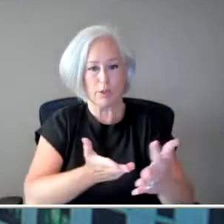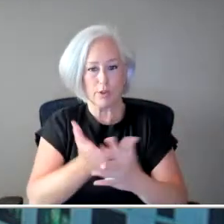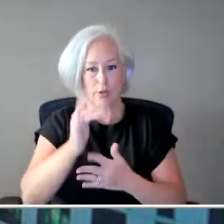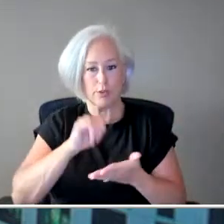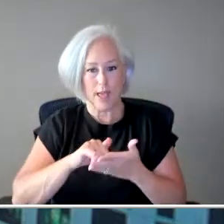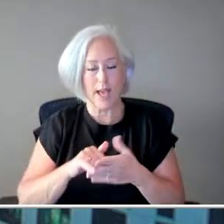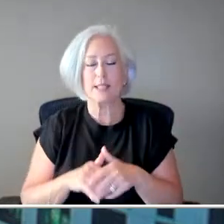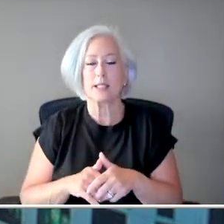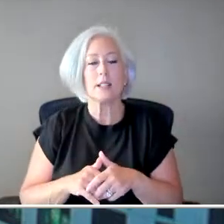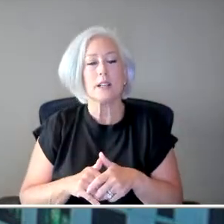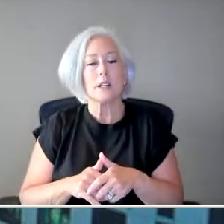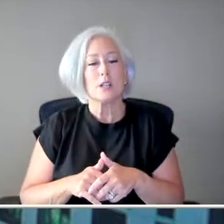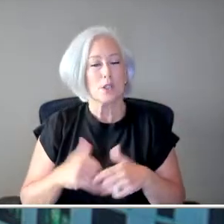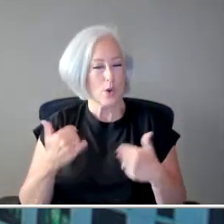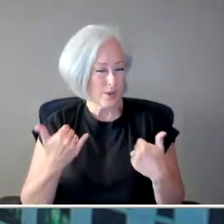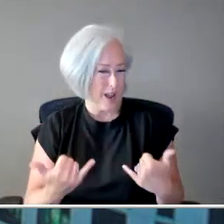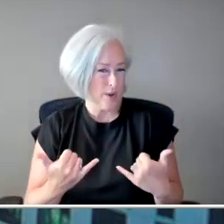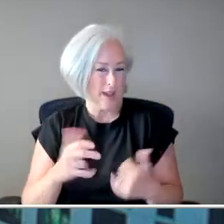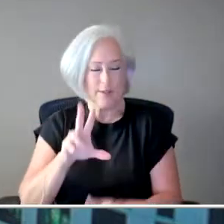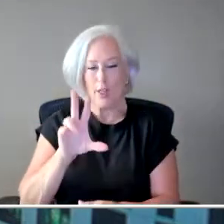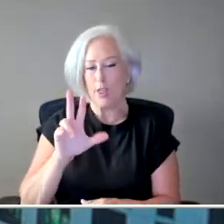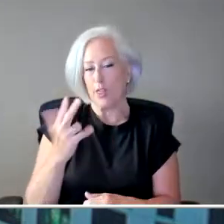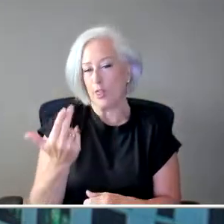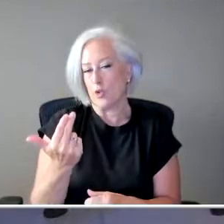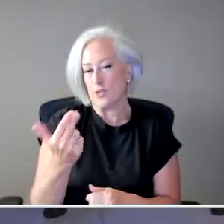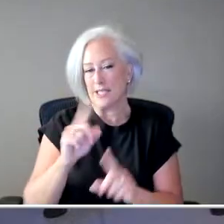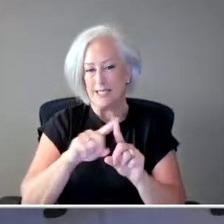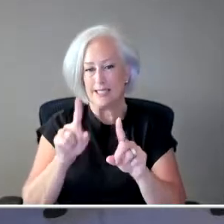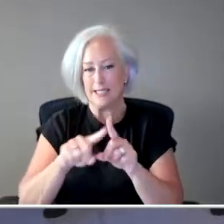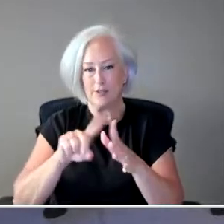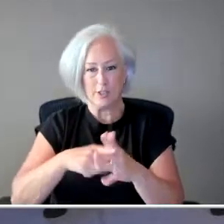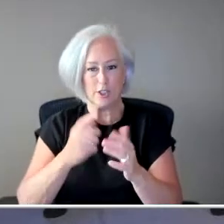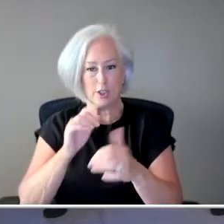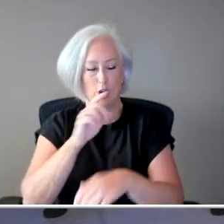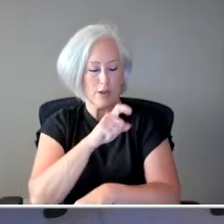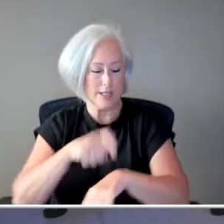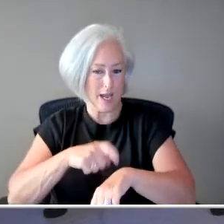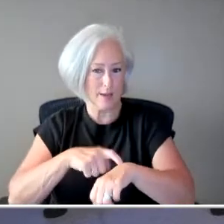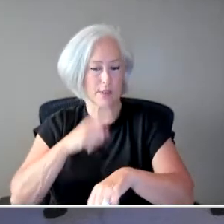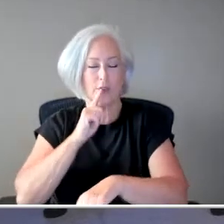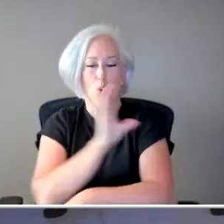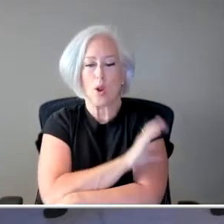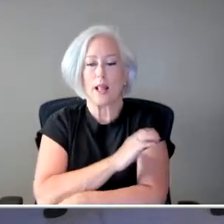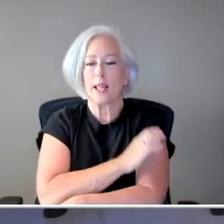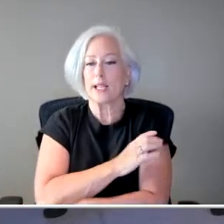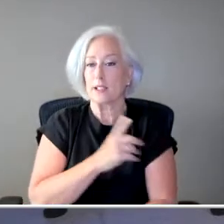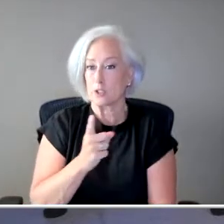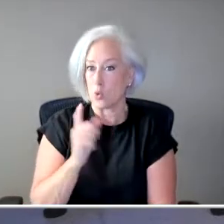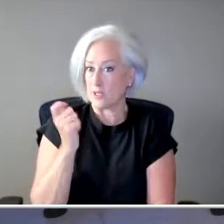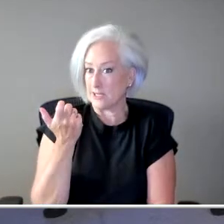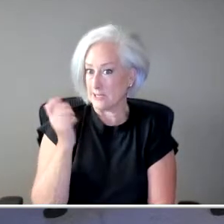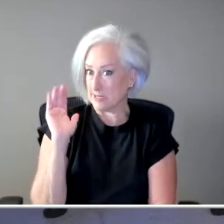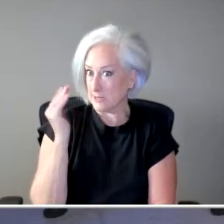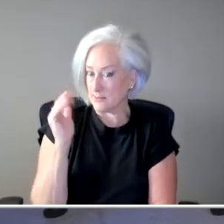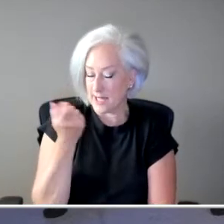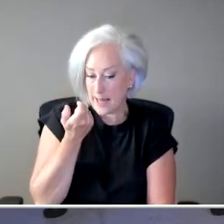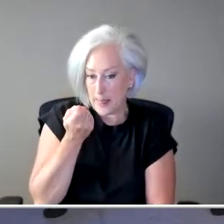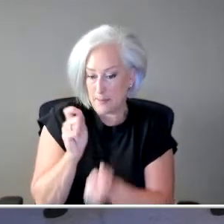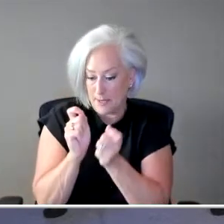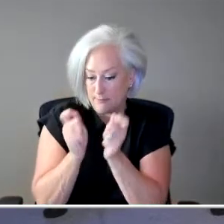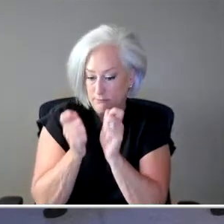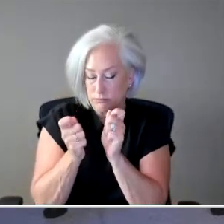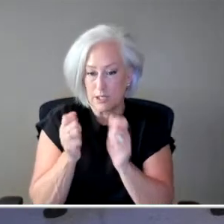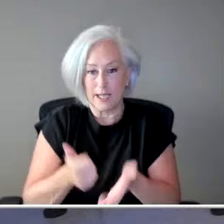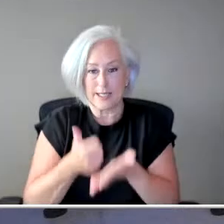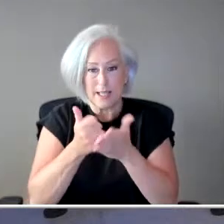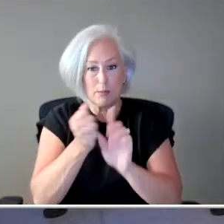that space about 13 different start times for clinic. Really? Okay. So like what seemed like a small tweak has really expanded. So you've also helped create